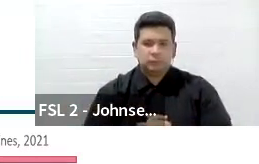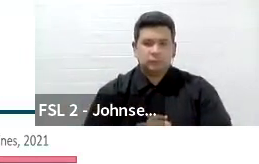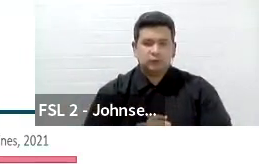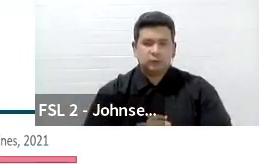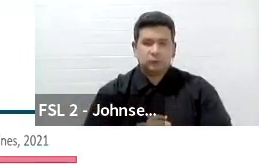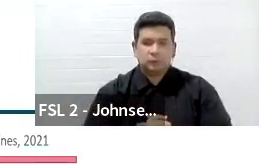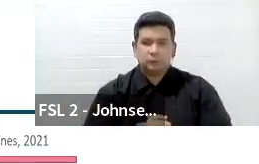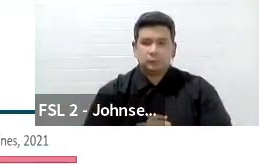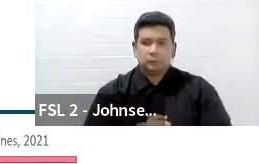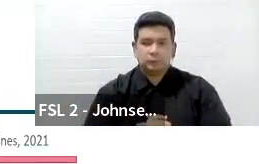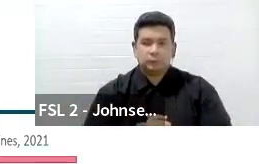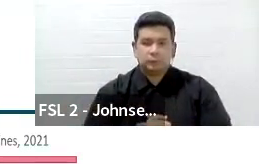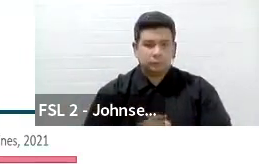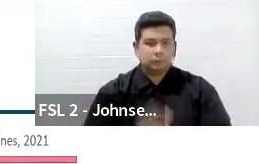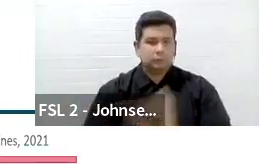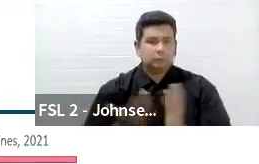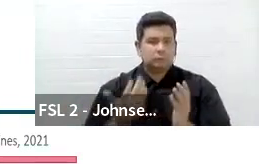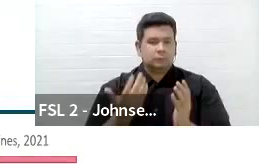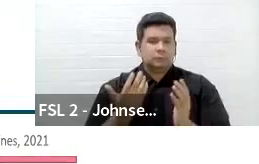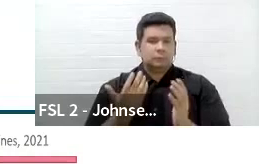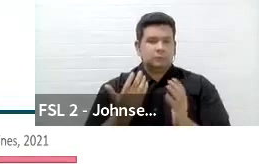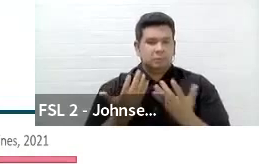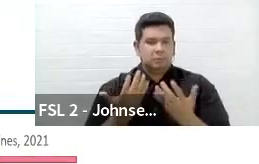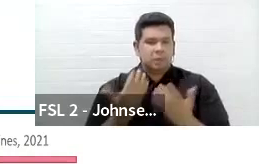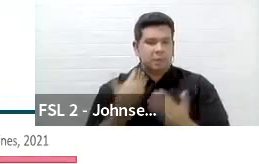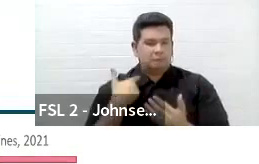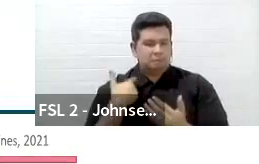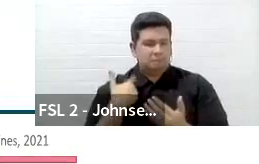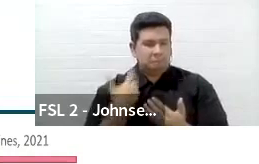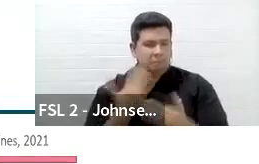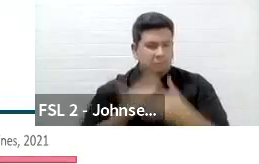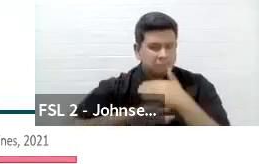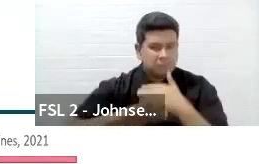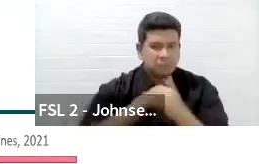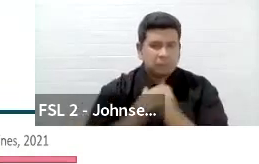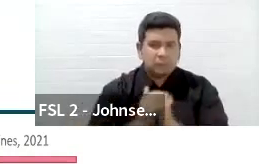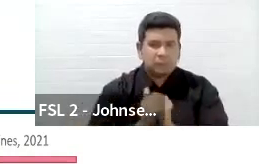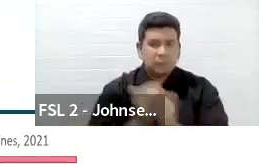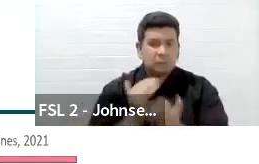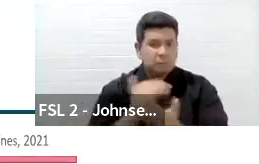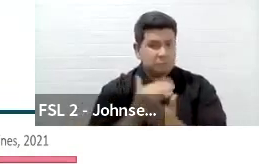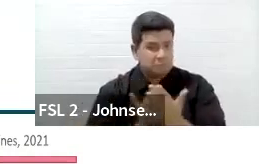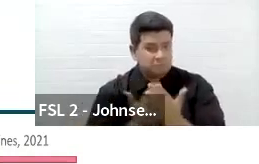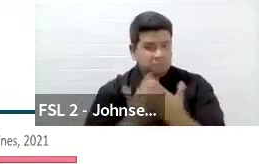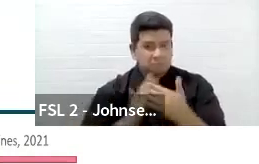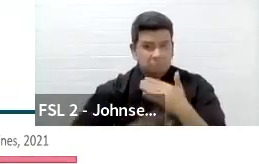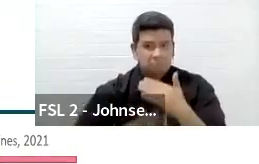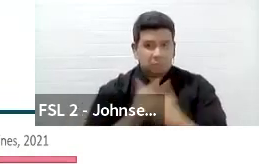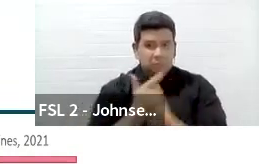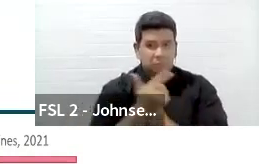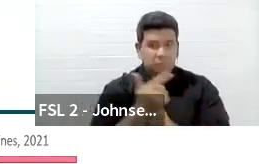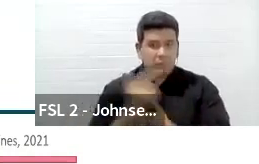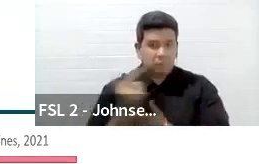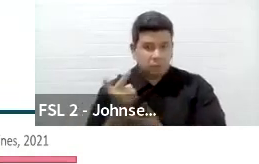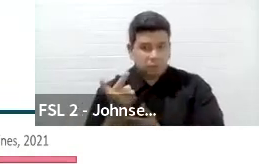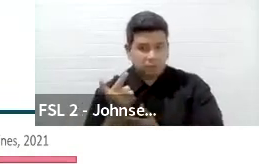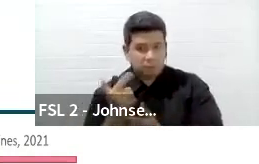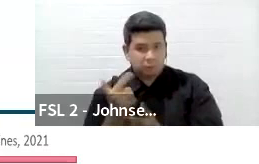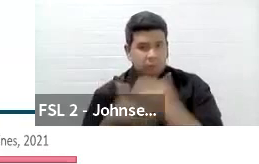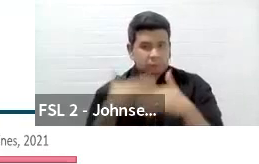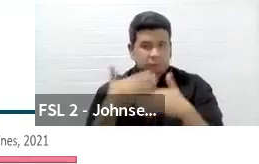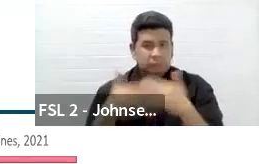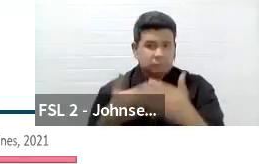a gross of infant mortality rate. We all know that some of those births in 2021 will eventually die